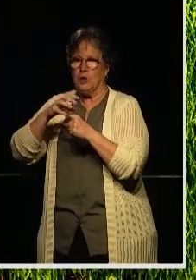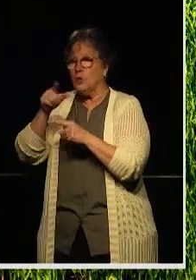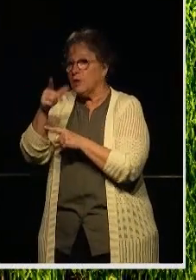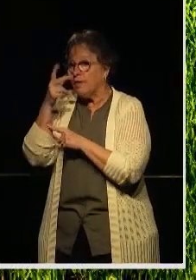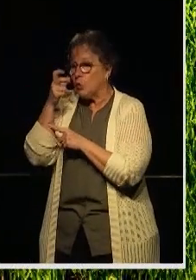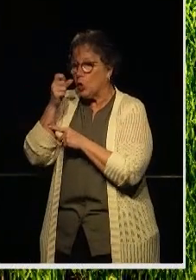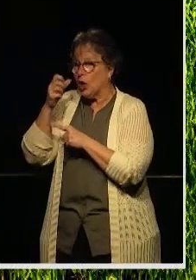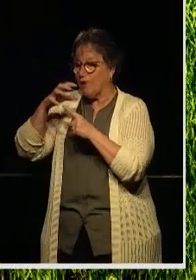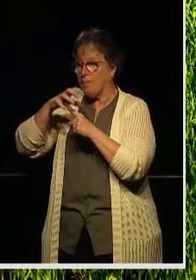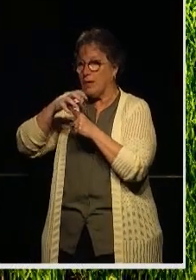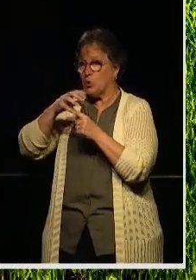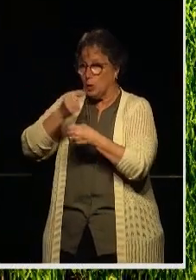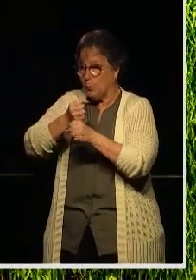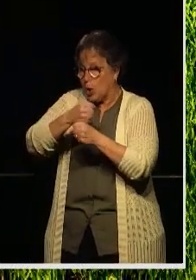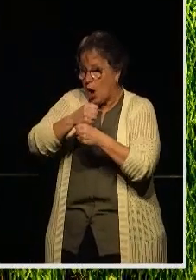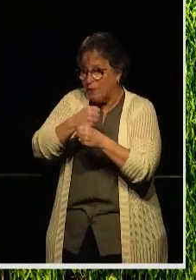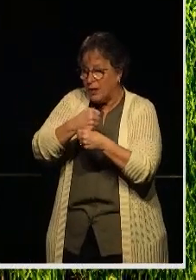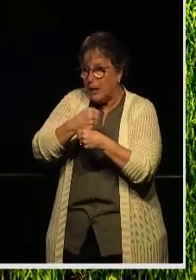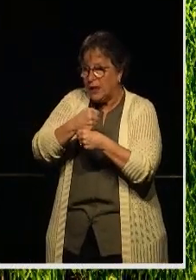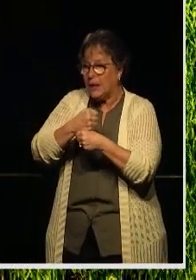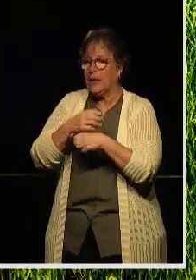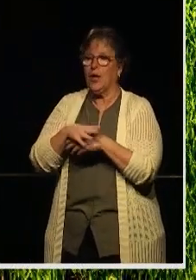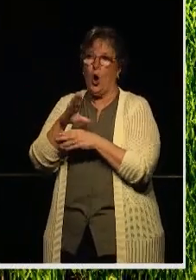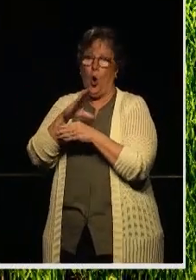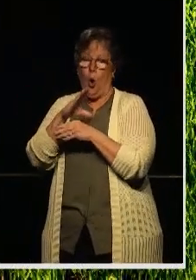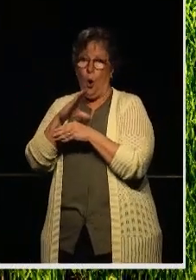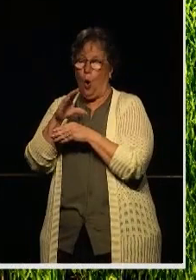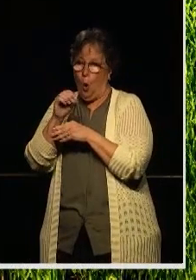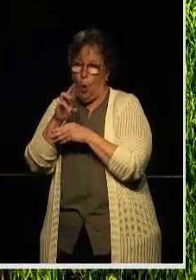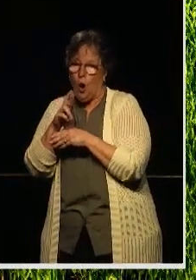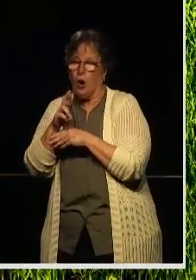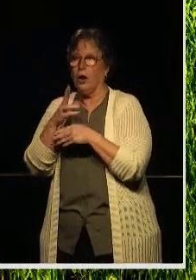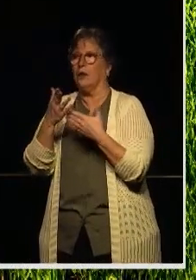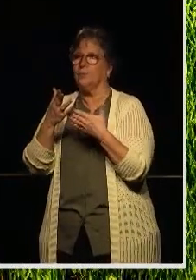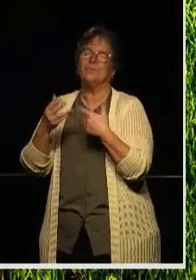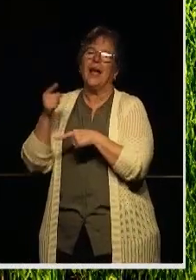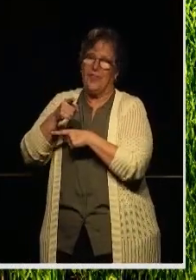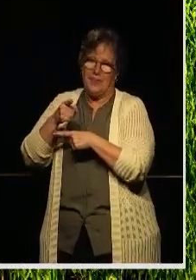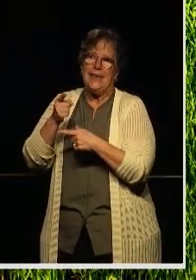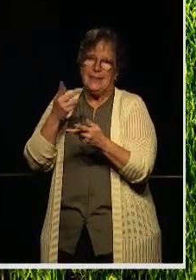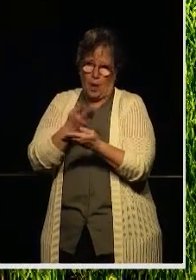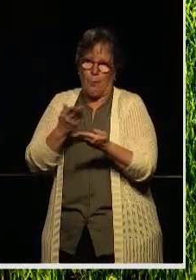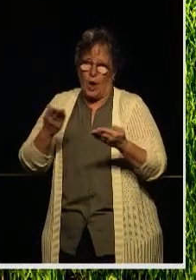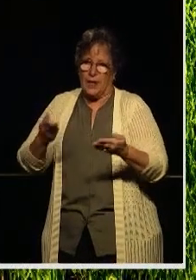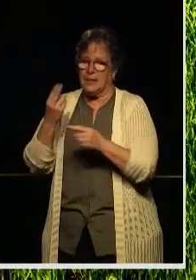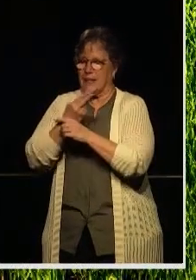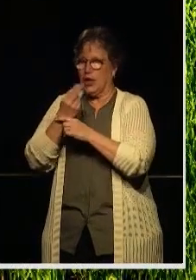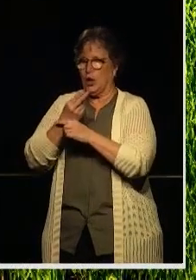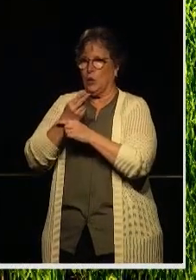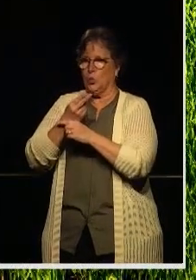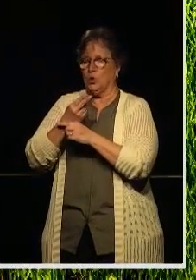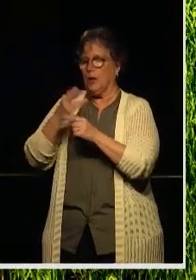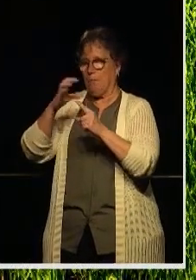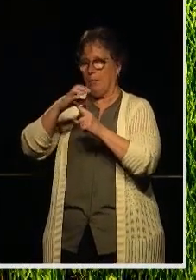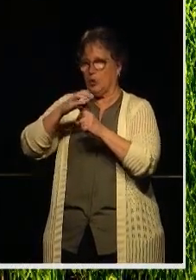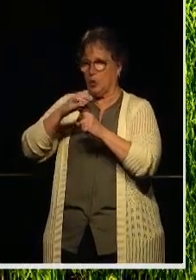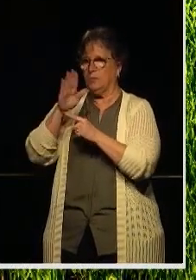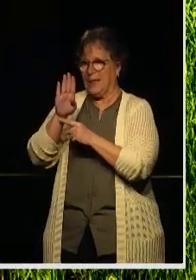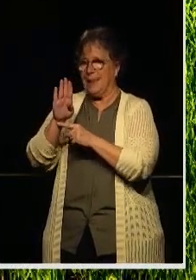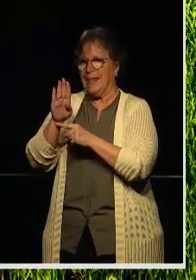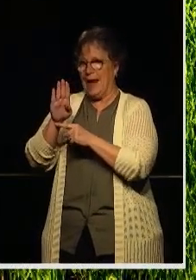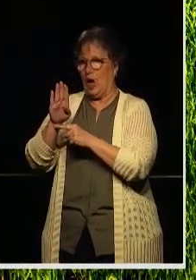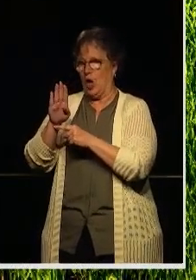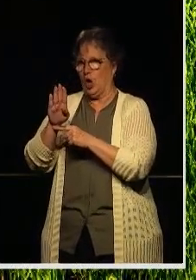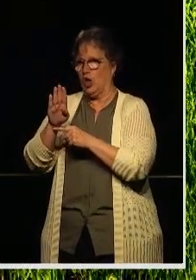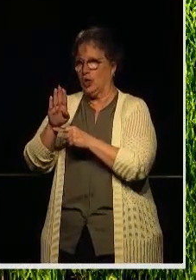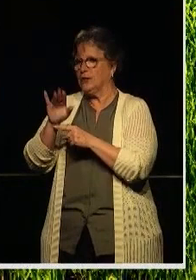or adaptogen-based supplements, these are products that utilize fresh mushrooms in their ingredients. And finally, as restrictions